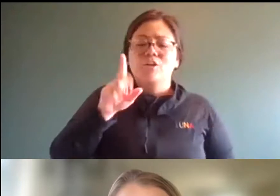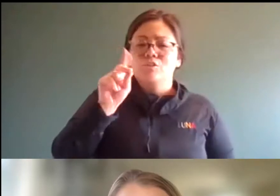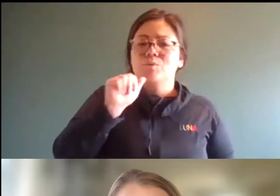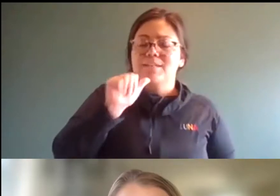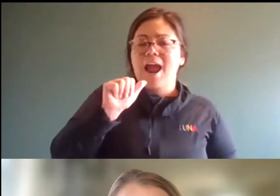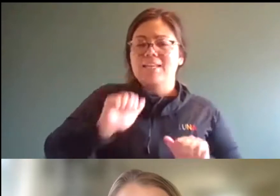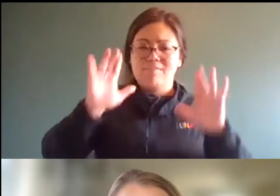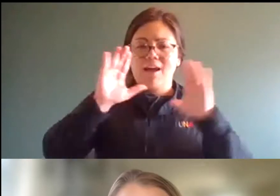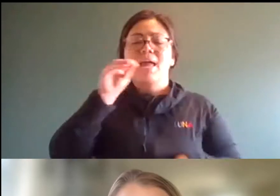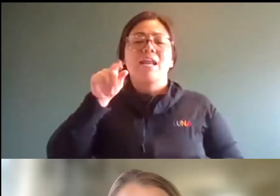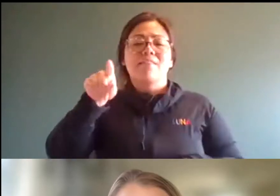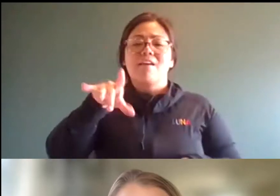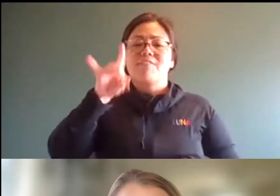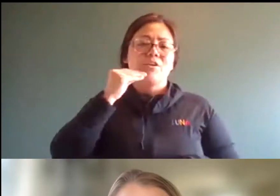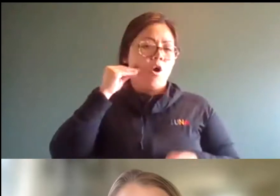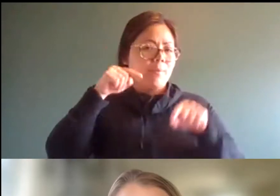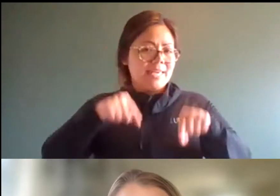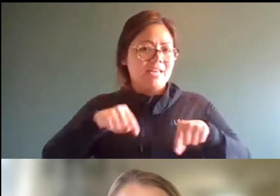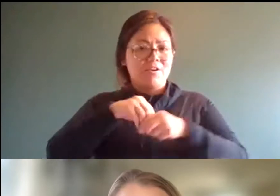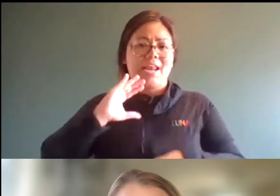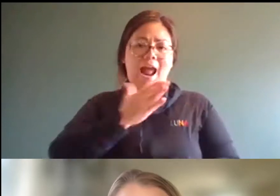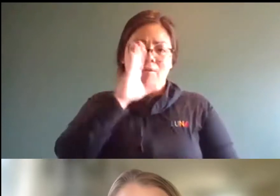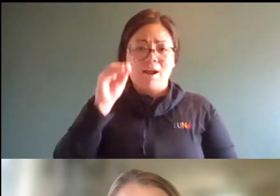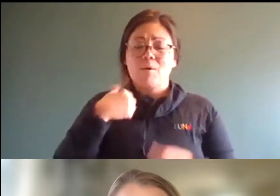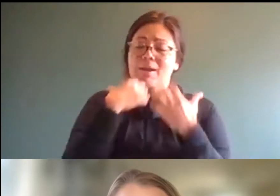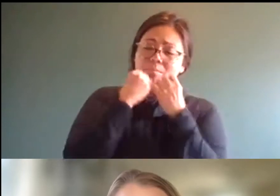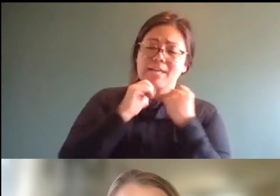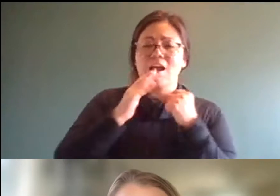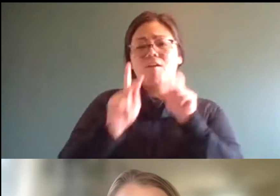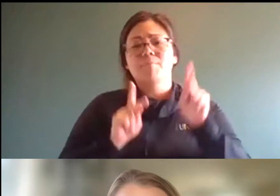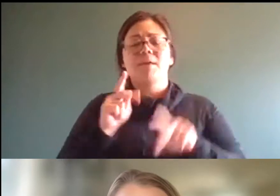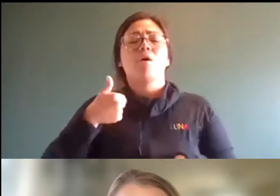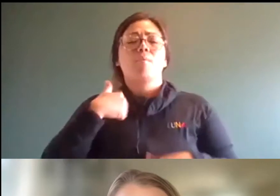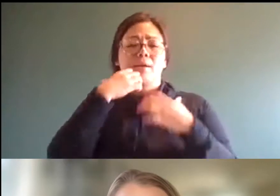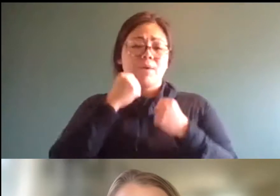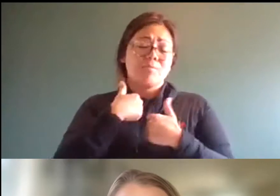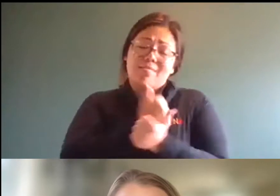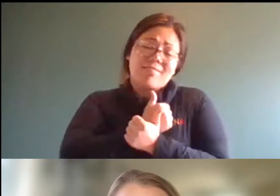at GEODIS. So we've embraced our folks, we've embraced our circumstances, and we love it.